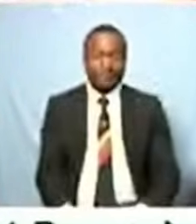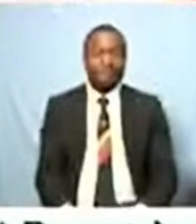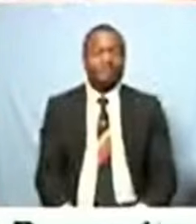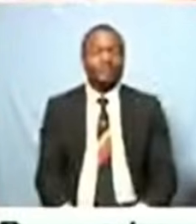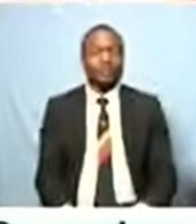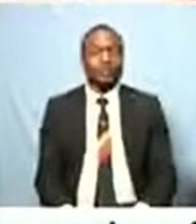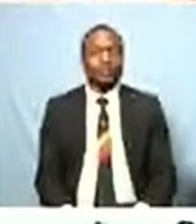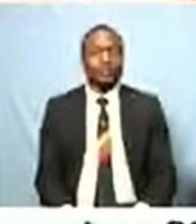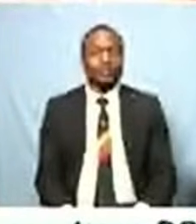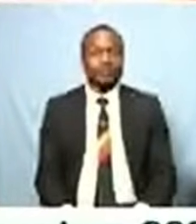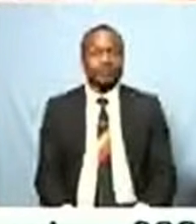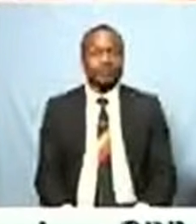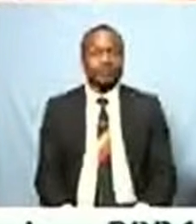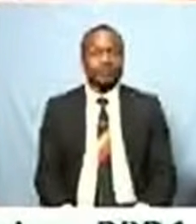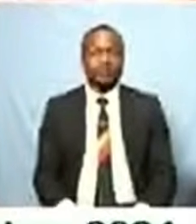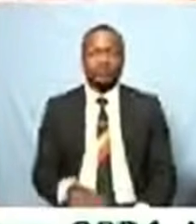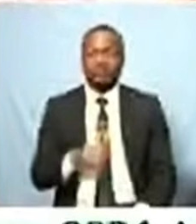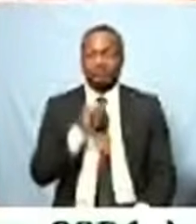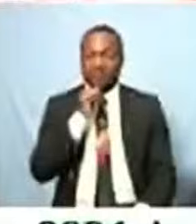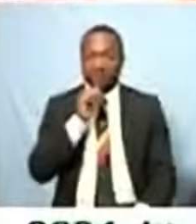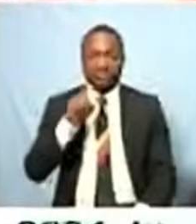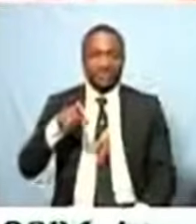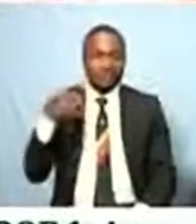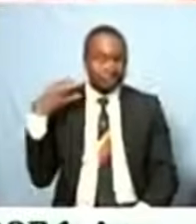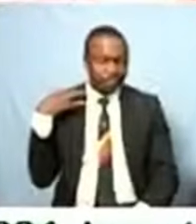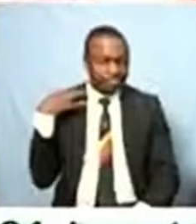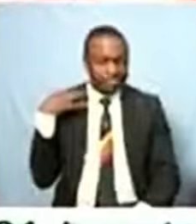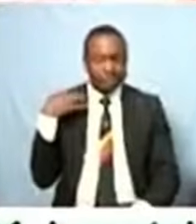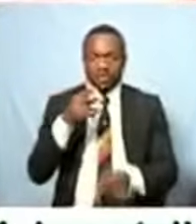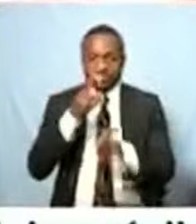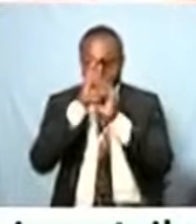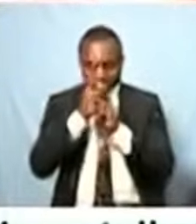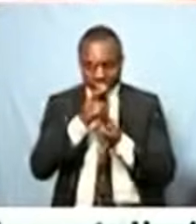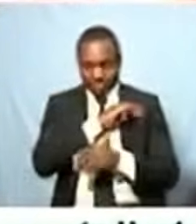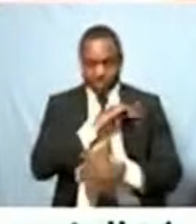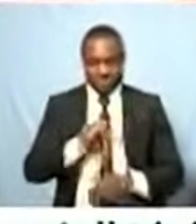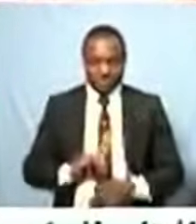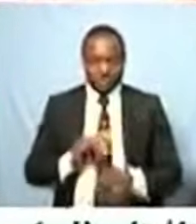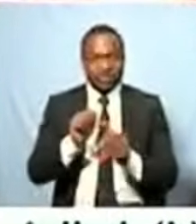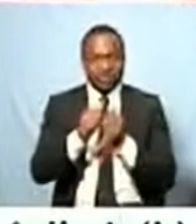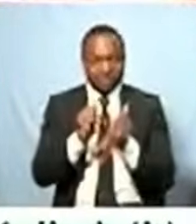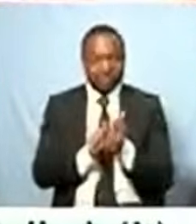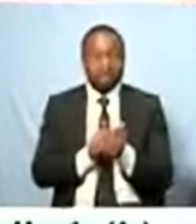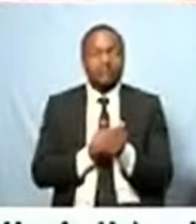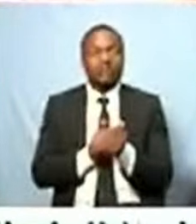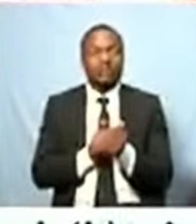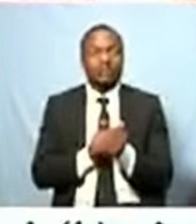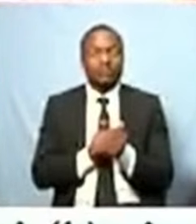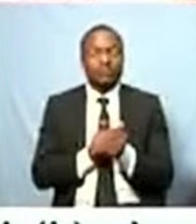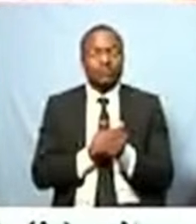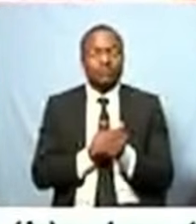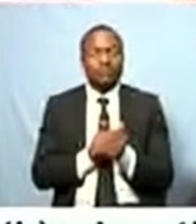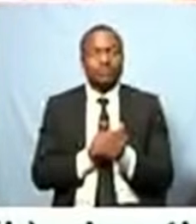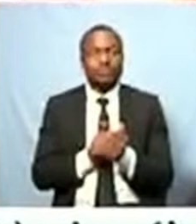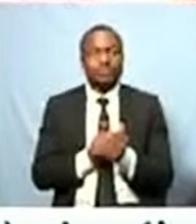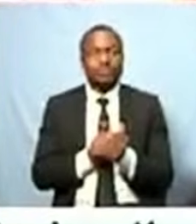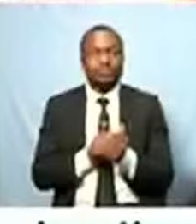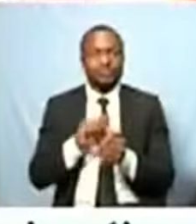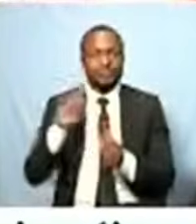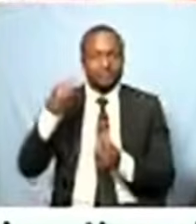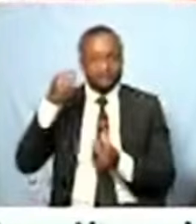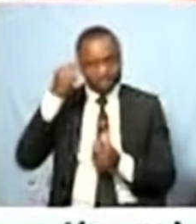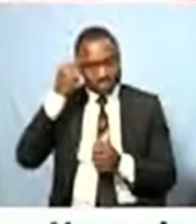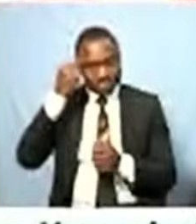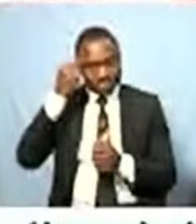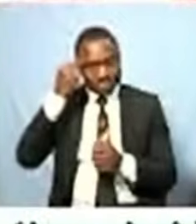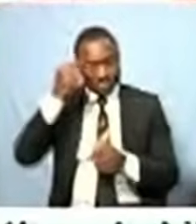We do not need any reminding from the Honorable Member about the fact that government is